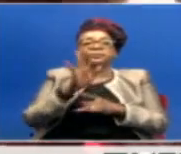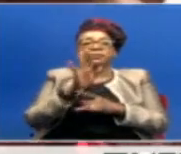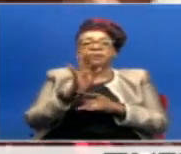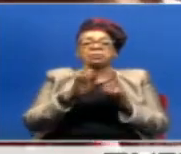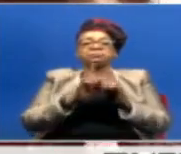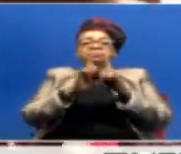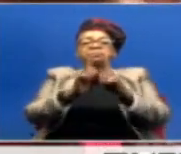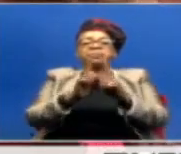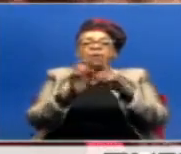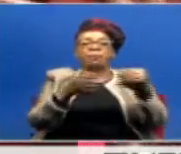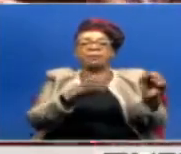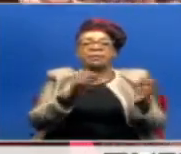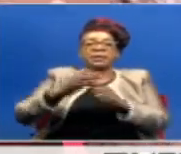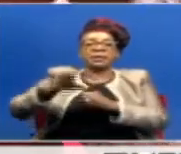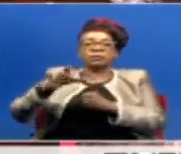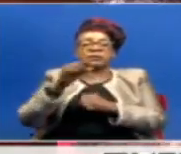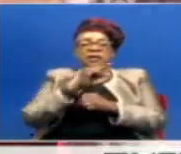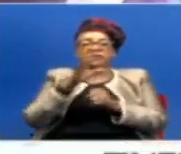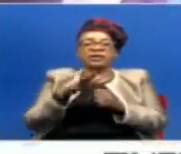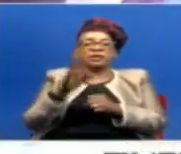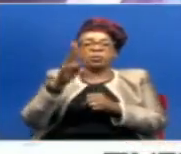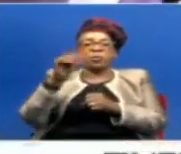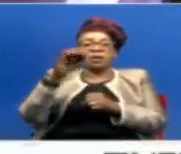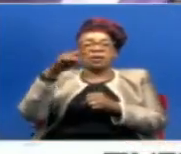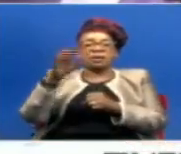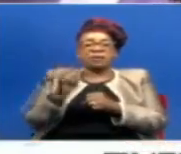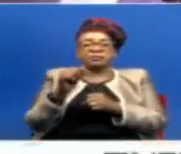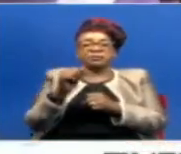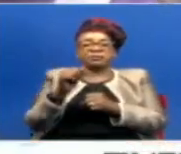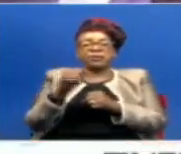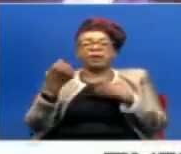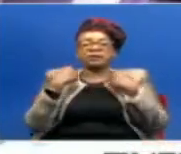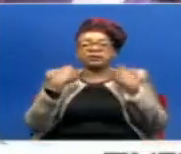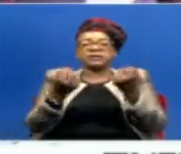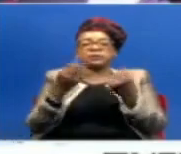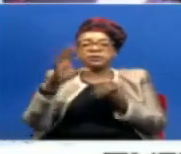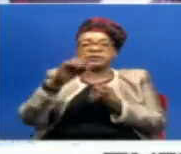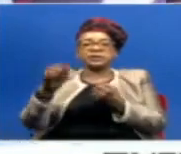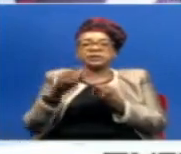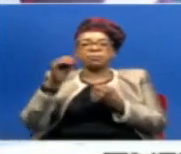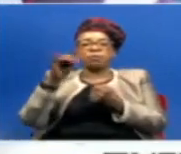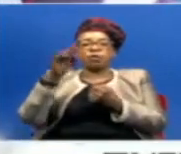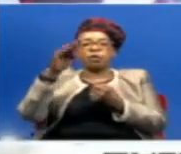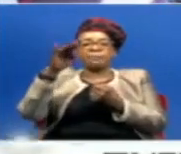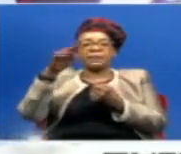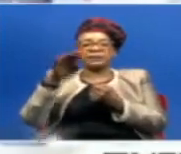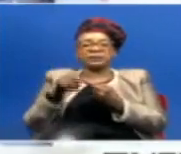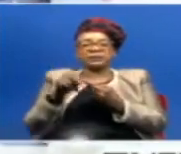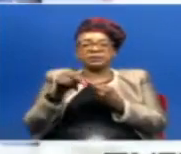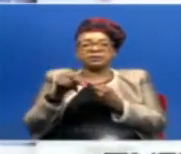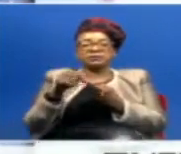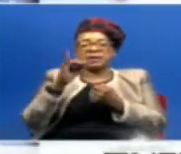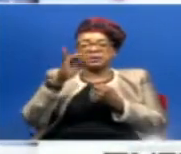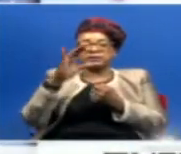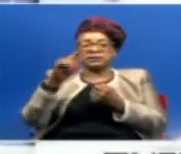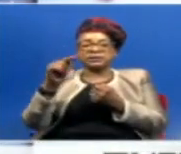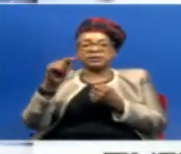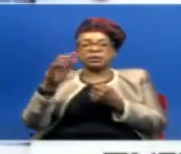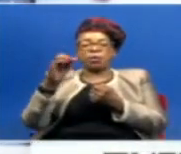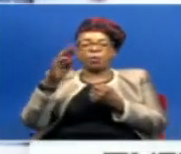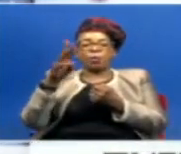County Governor Gladys Wanga, Transport CS Kipchumba Murkomen, his ICT counterpart Eliud